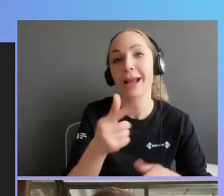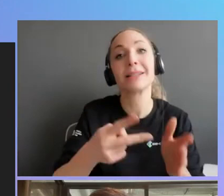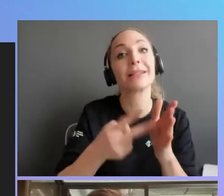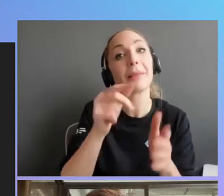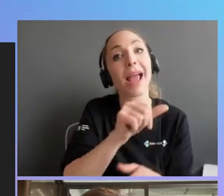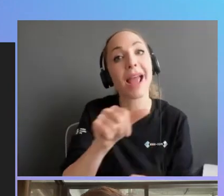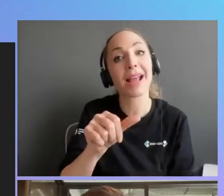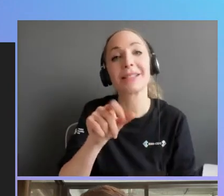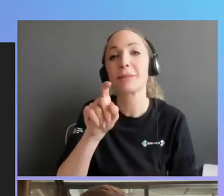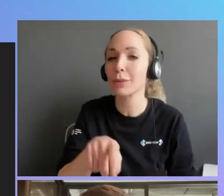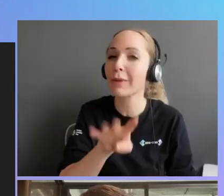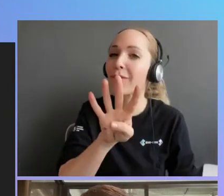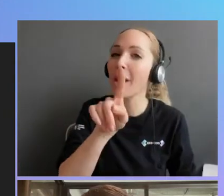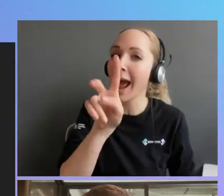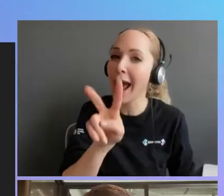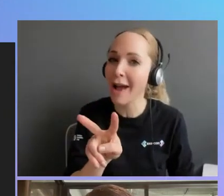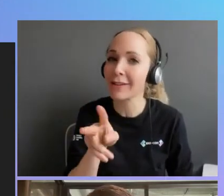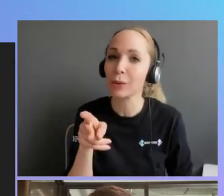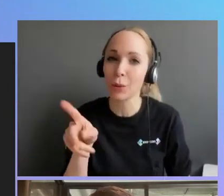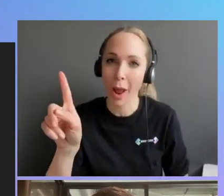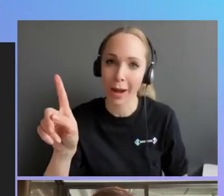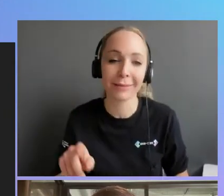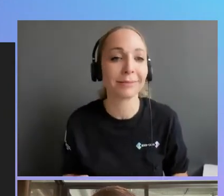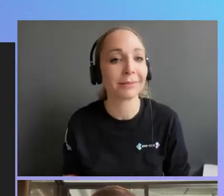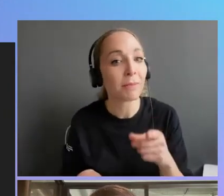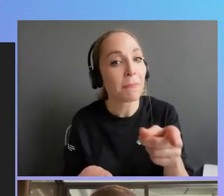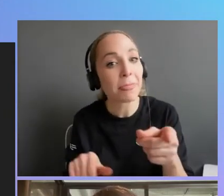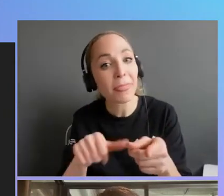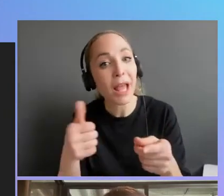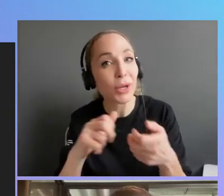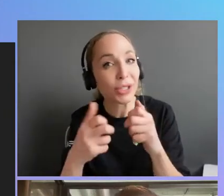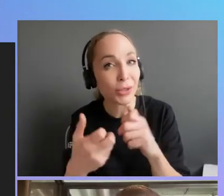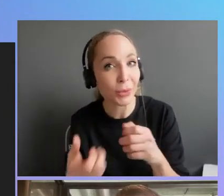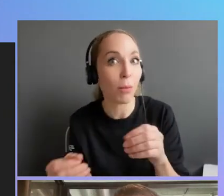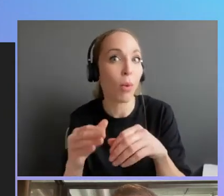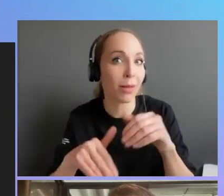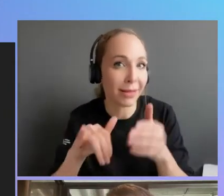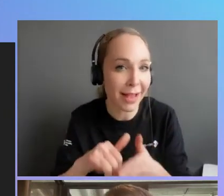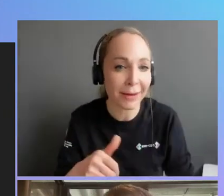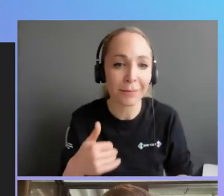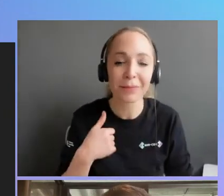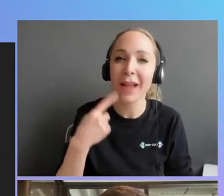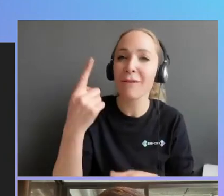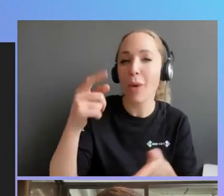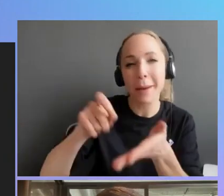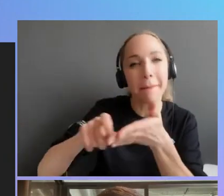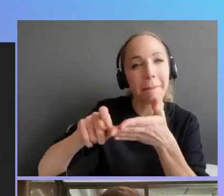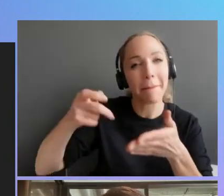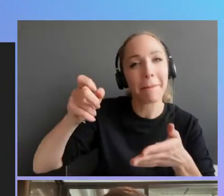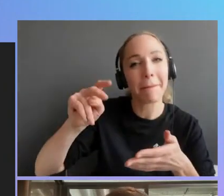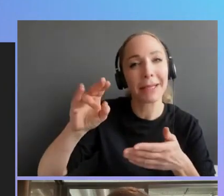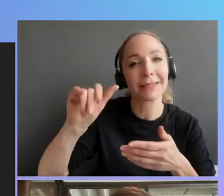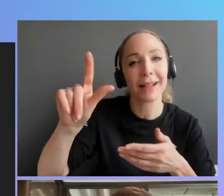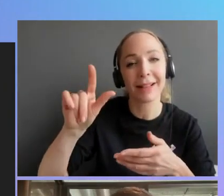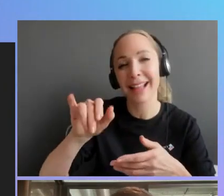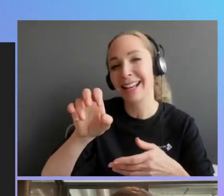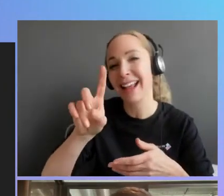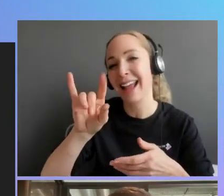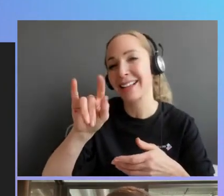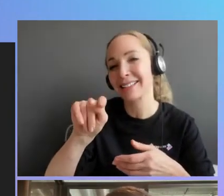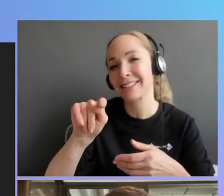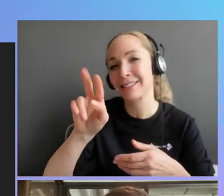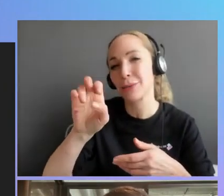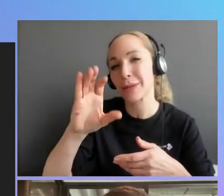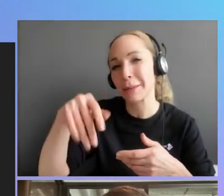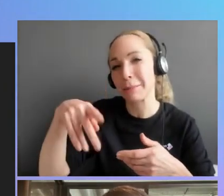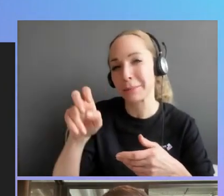to 1. And beyond that, we got one more issue I want to show you, which is the pencil icon, or the edit recipe button that I described earlier,